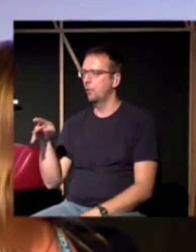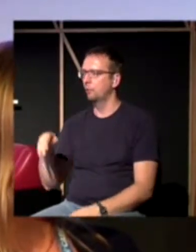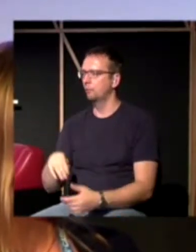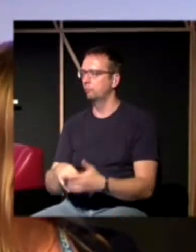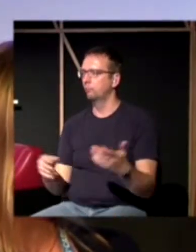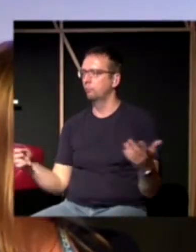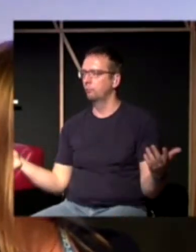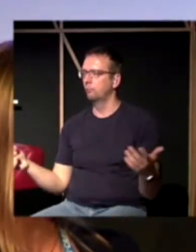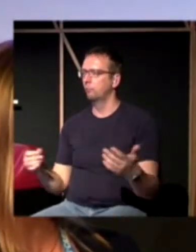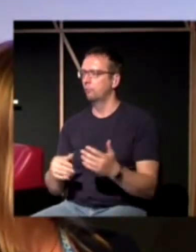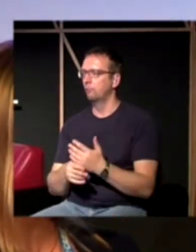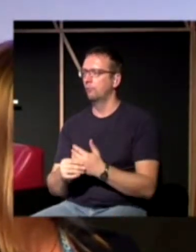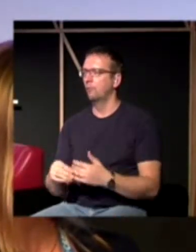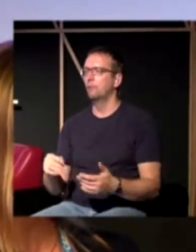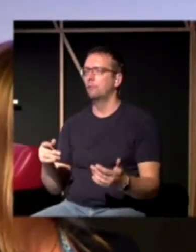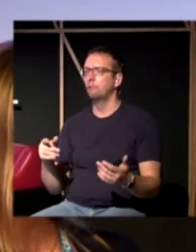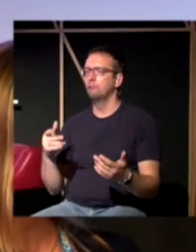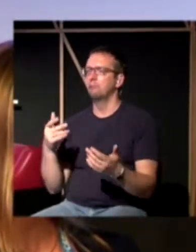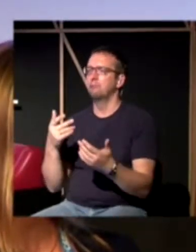them? Well,